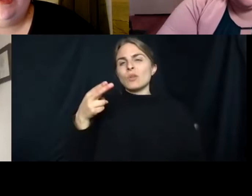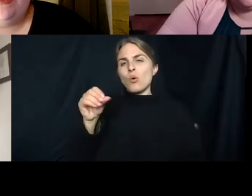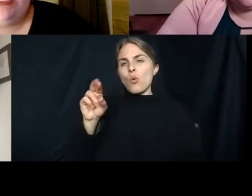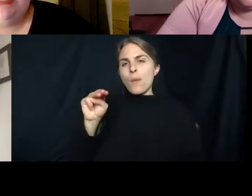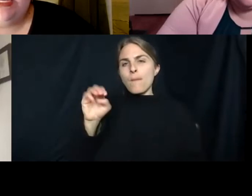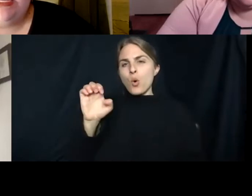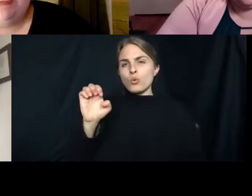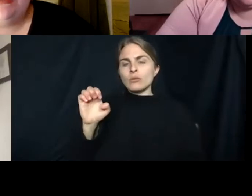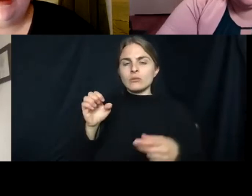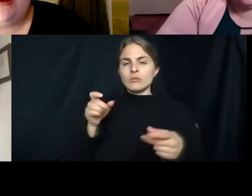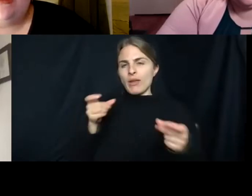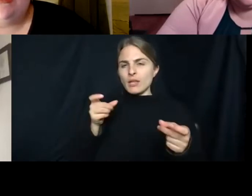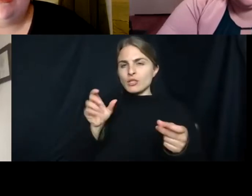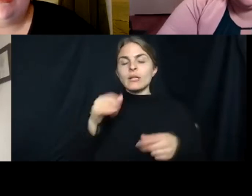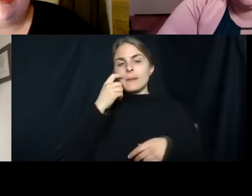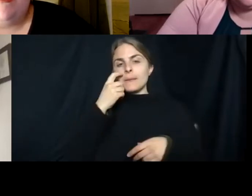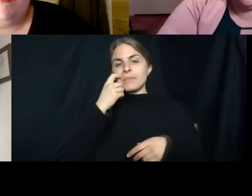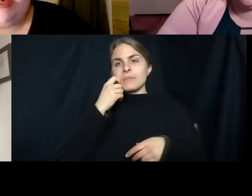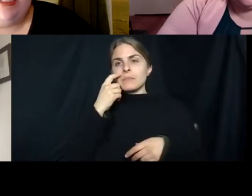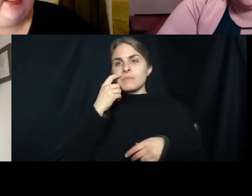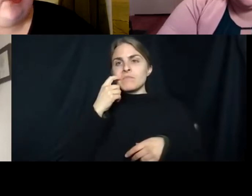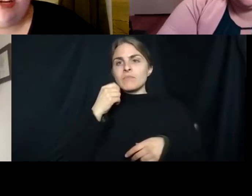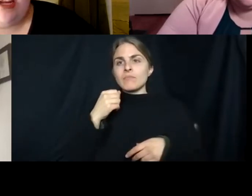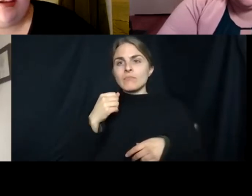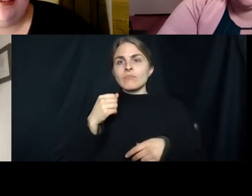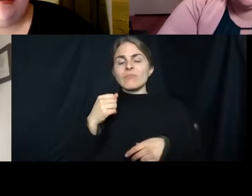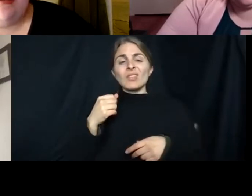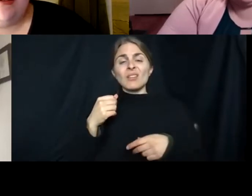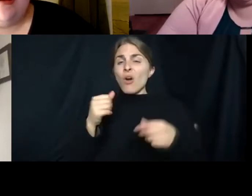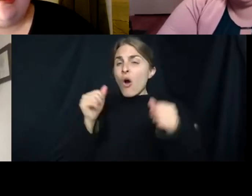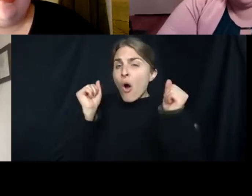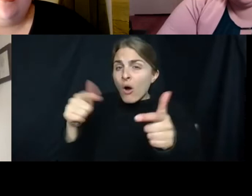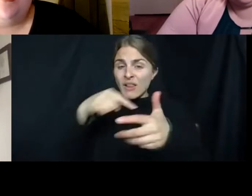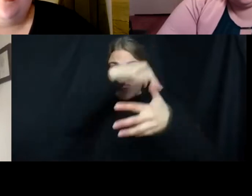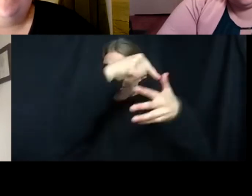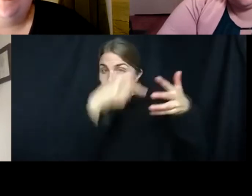all of these things are medically created.